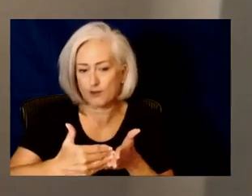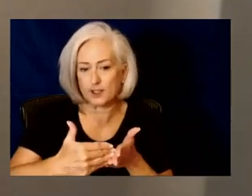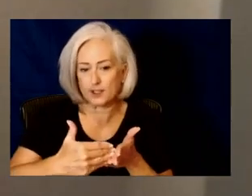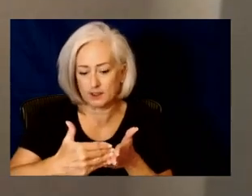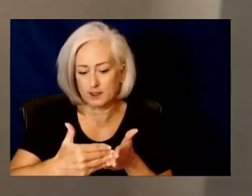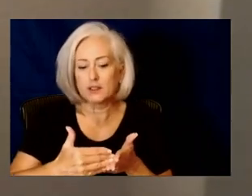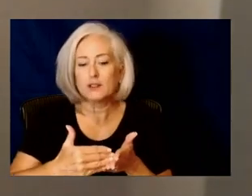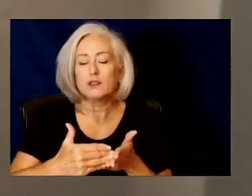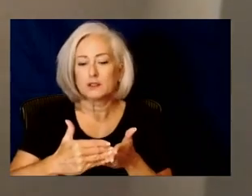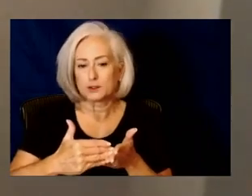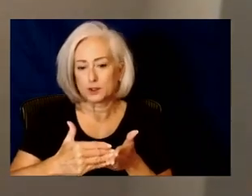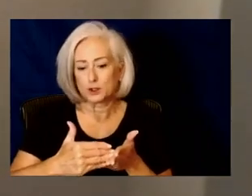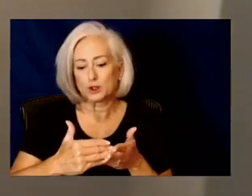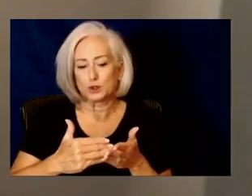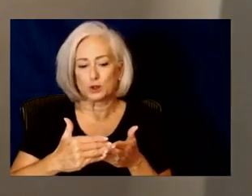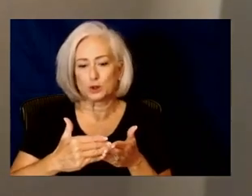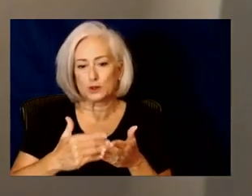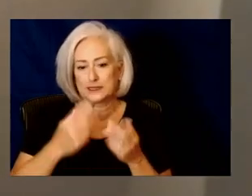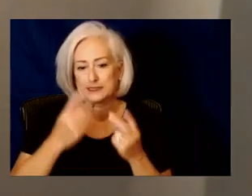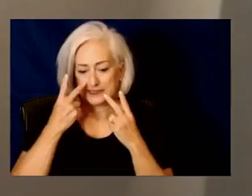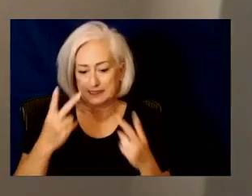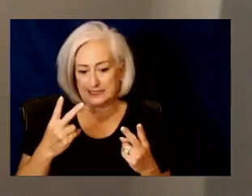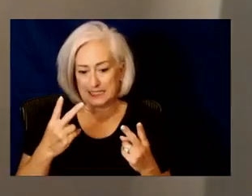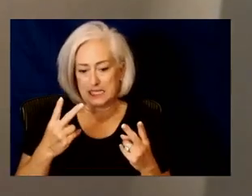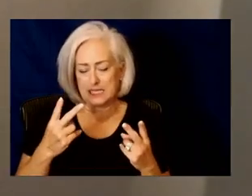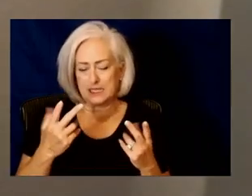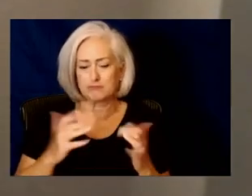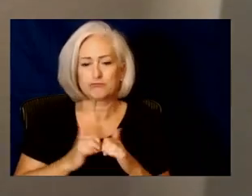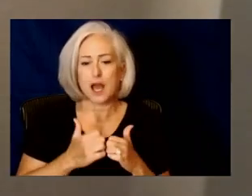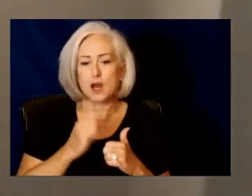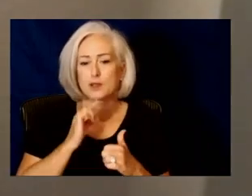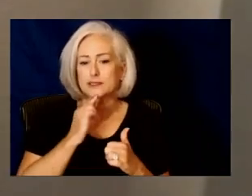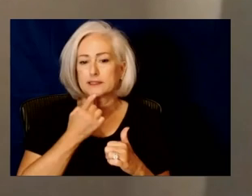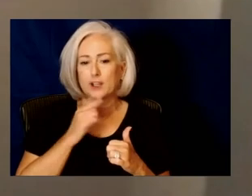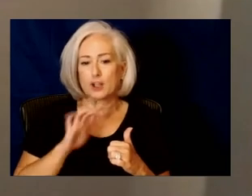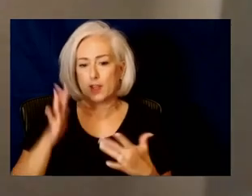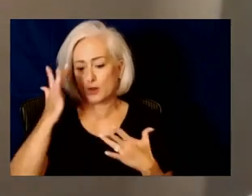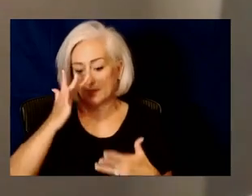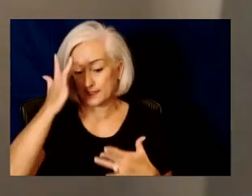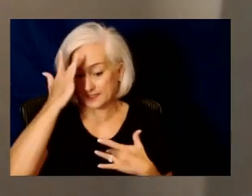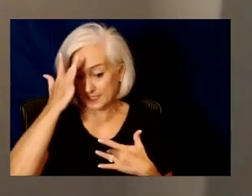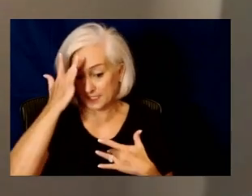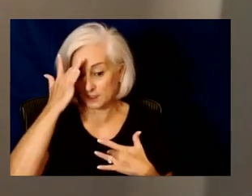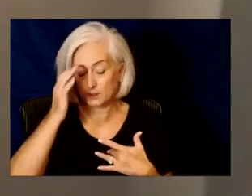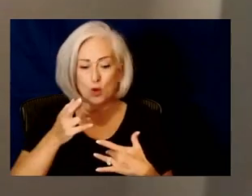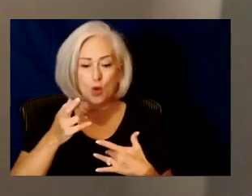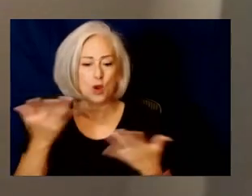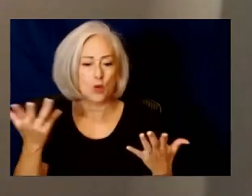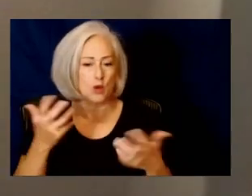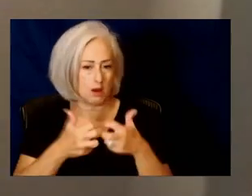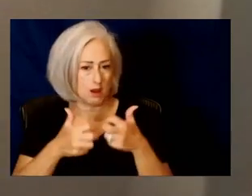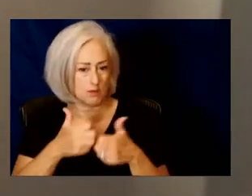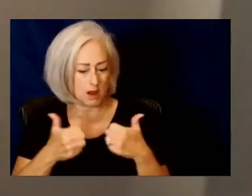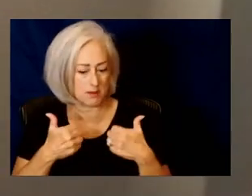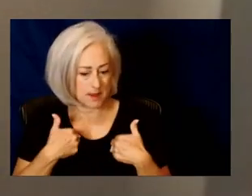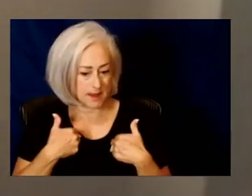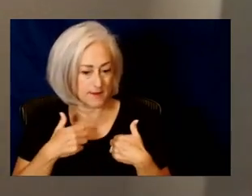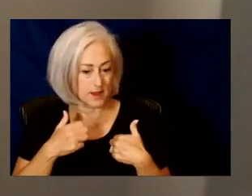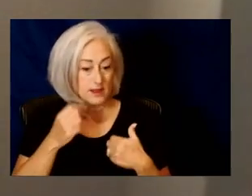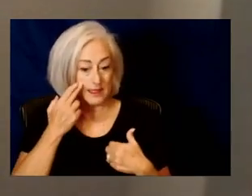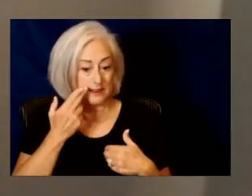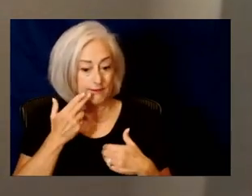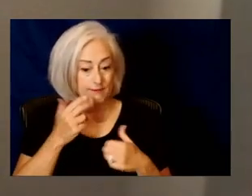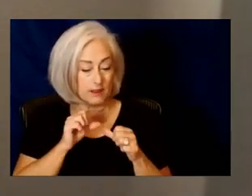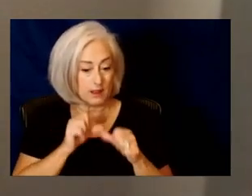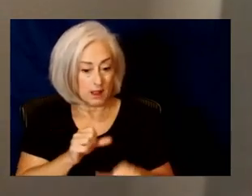get a better characterization of the severity of their disease, whether their disease is advancing over time, or whether they're